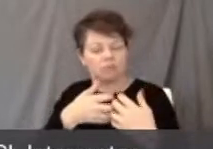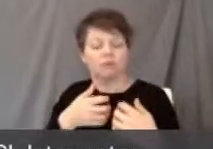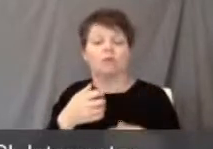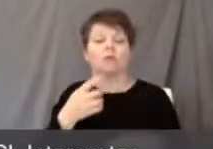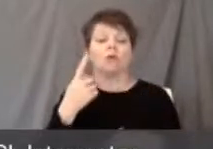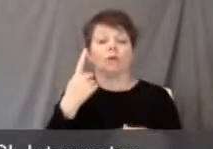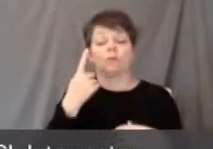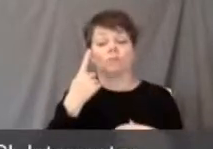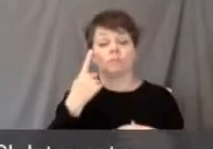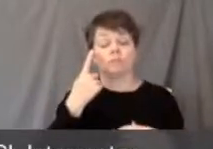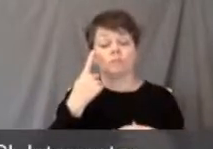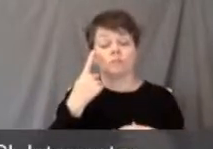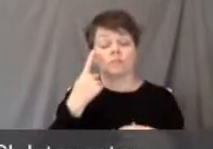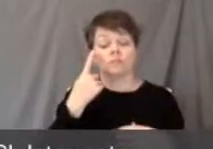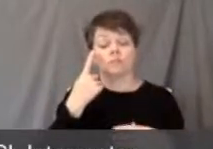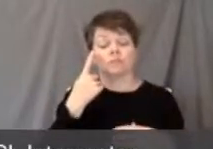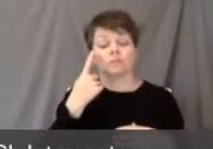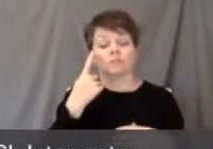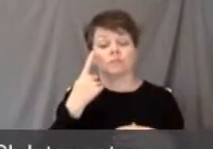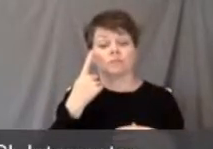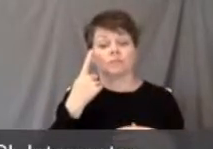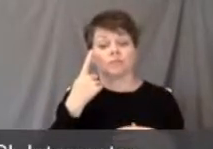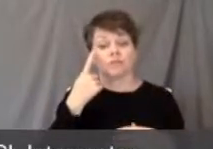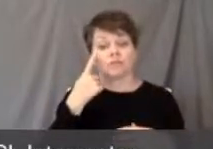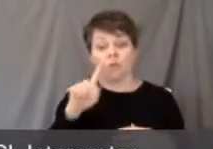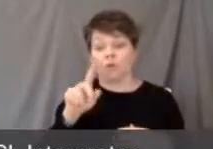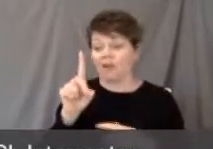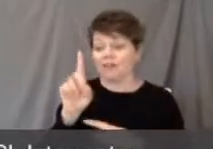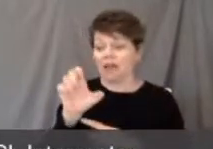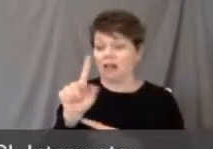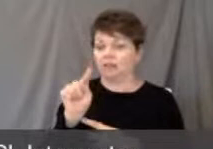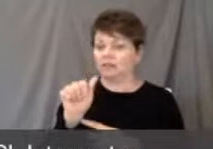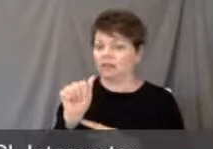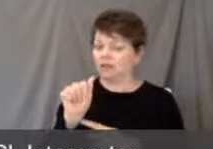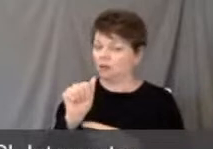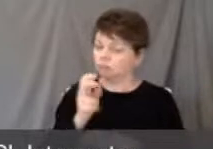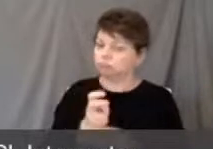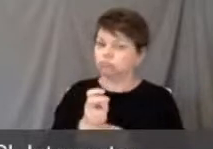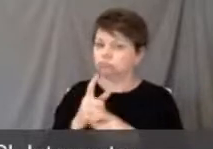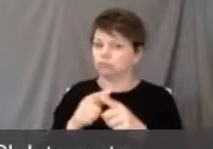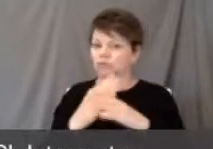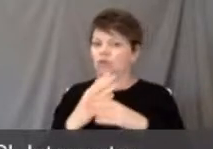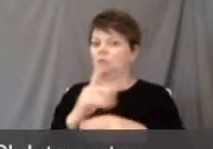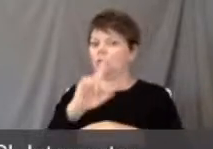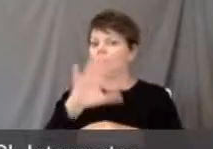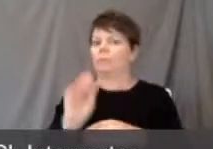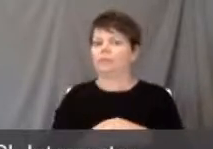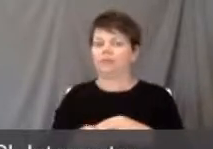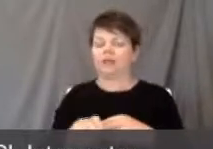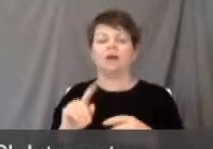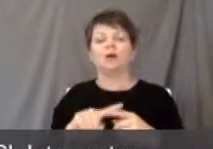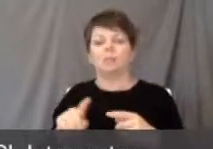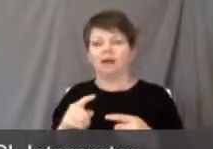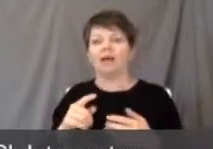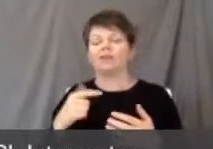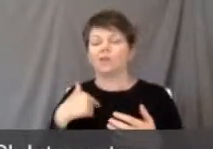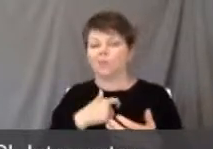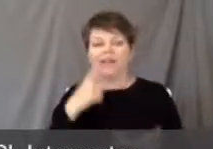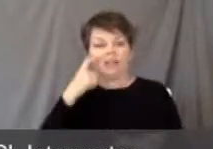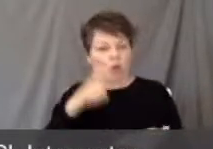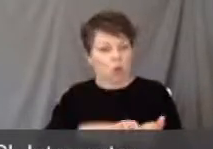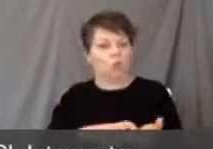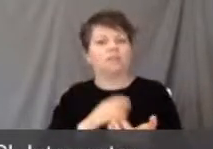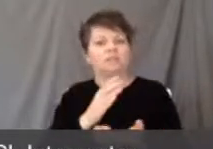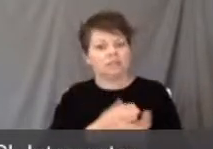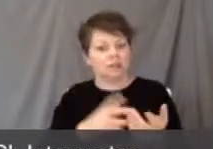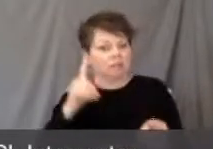of the Delta variant, although we were also seeing there was some waning immunity towards with some